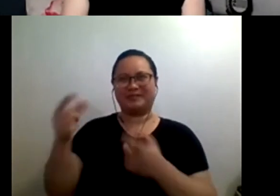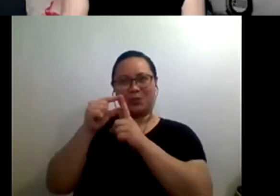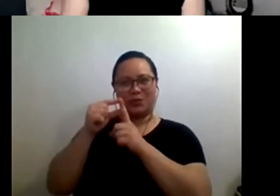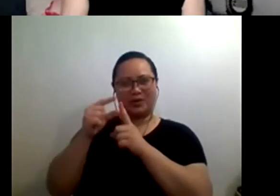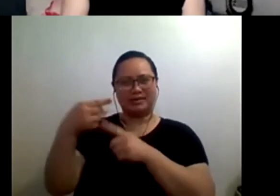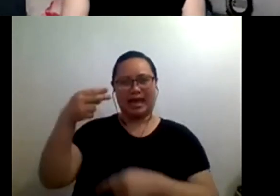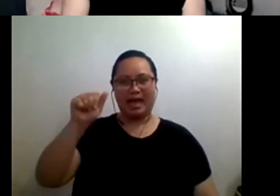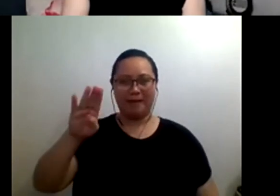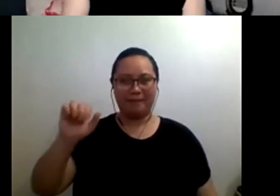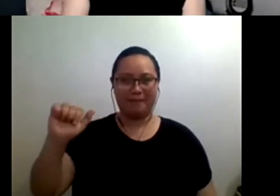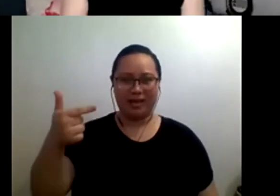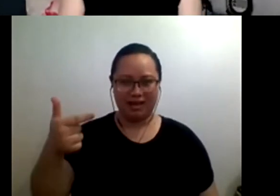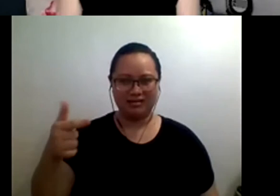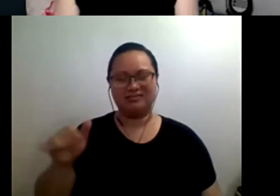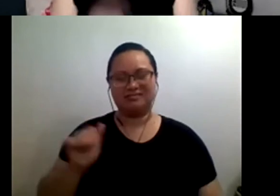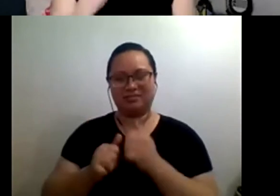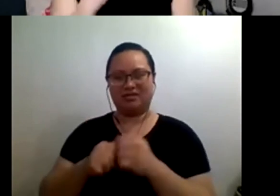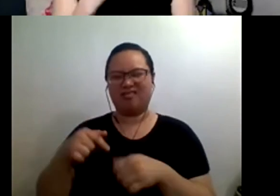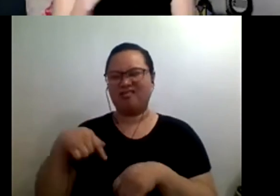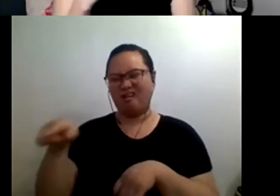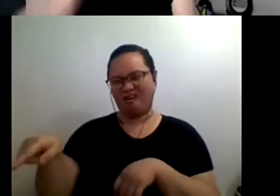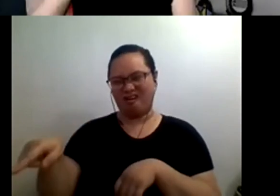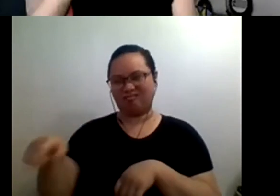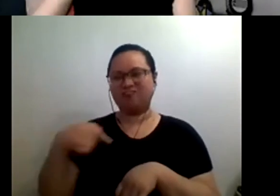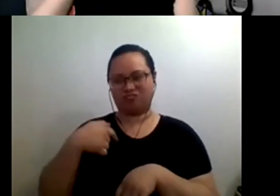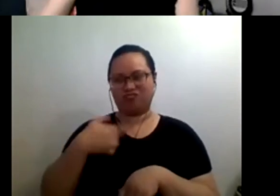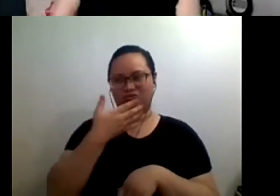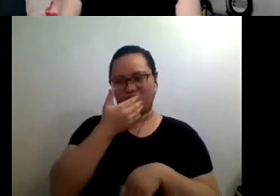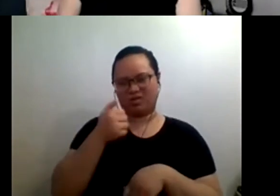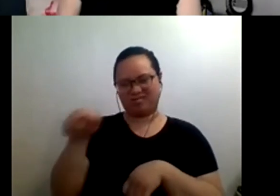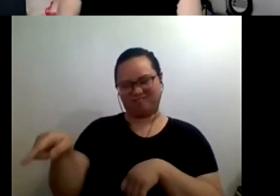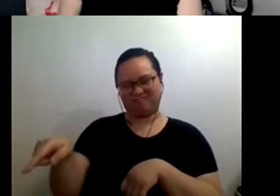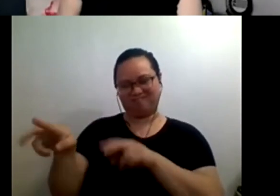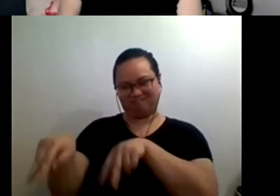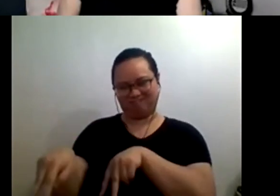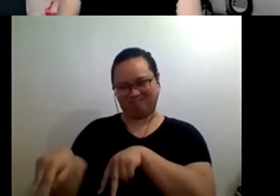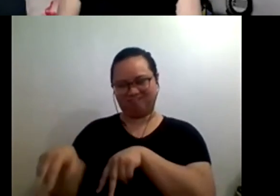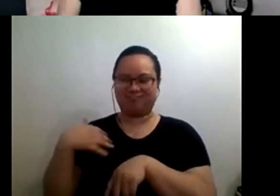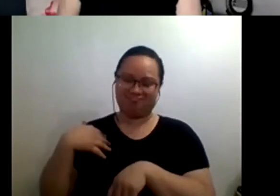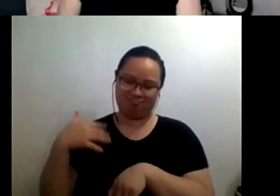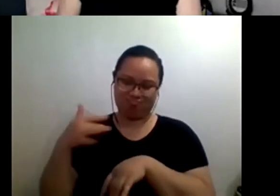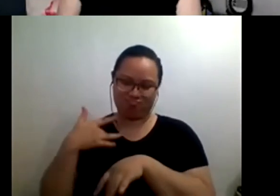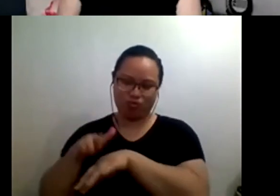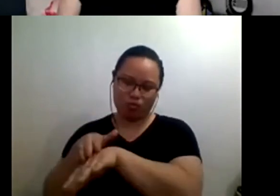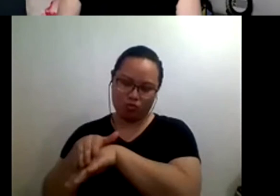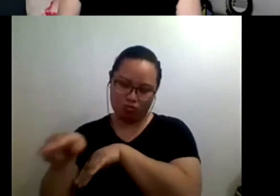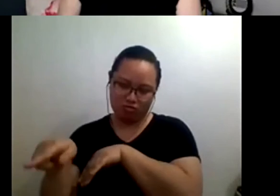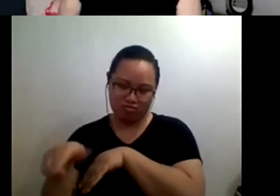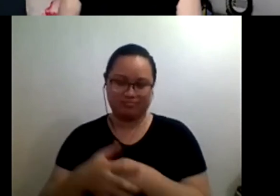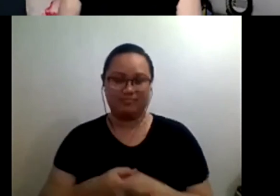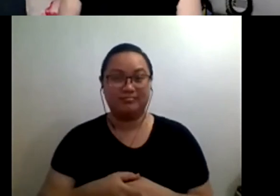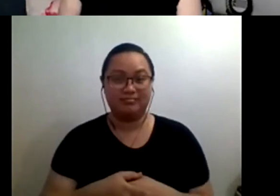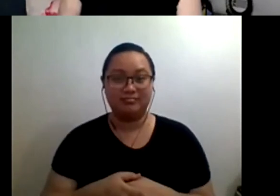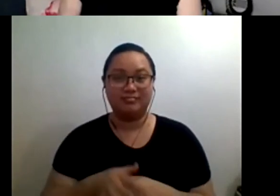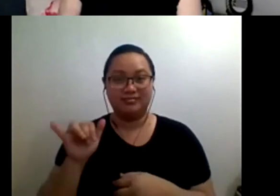in a better situation than the other person, kaya ka nahahabag or naawa. Whereas that sympathy, pagka you